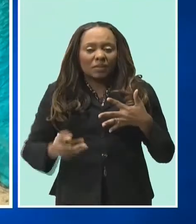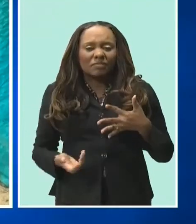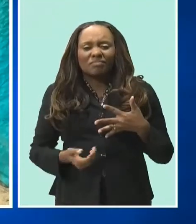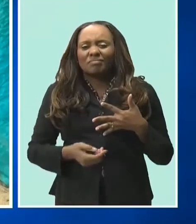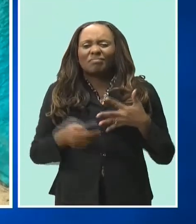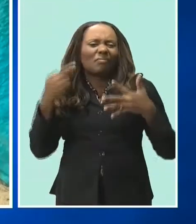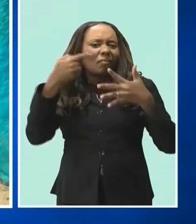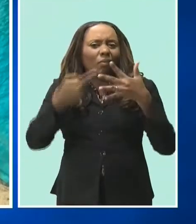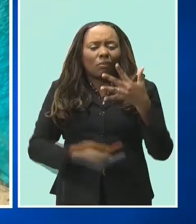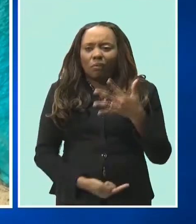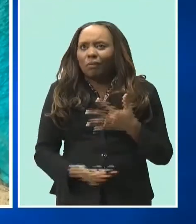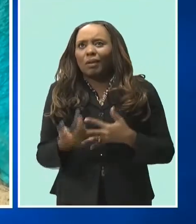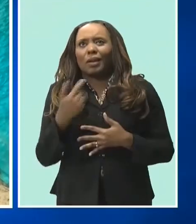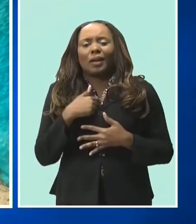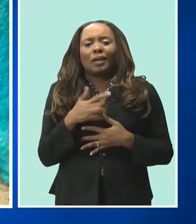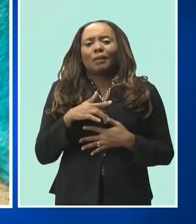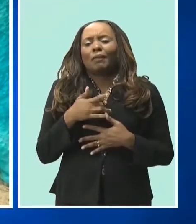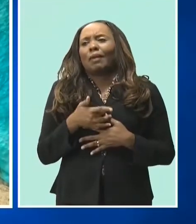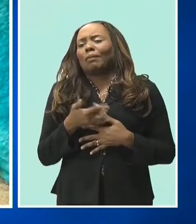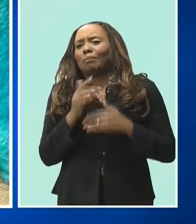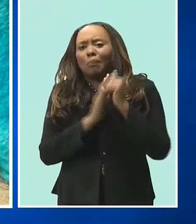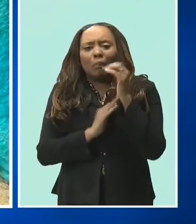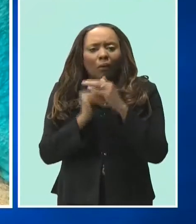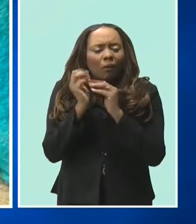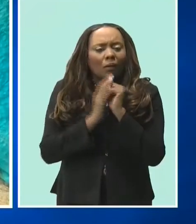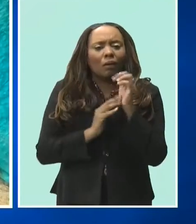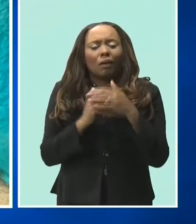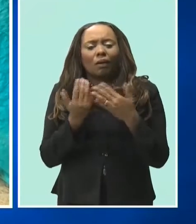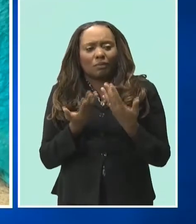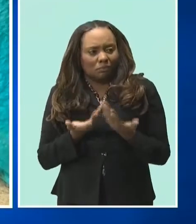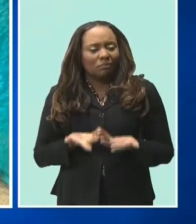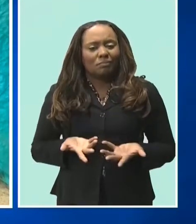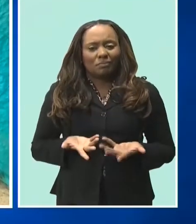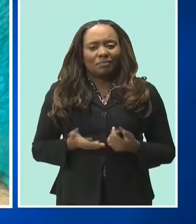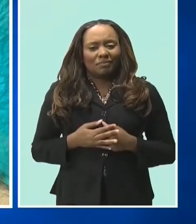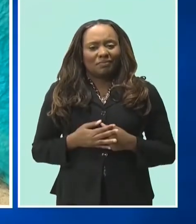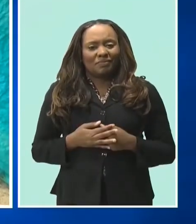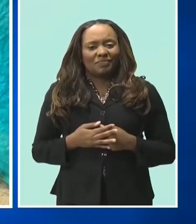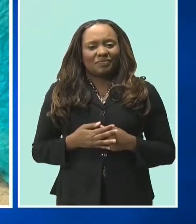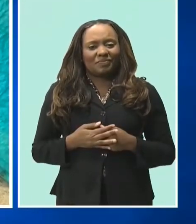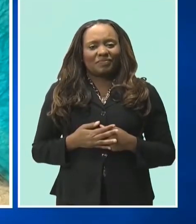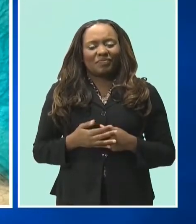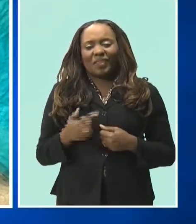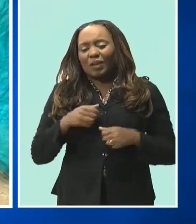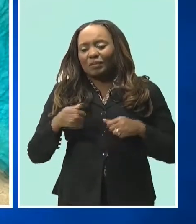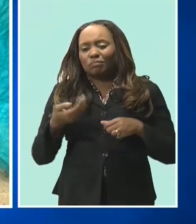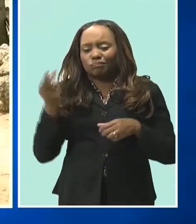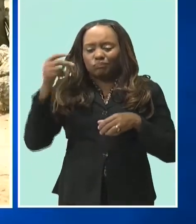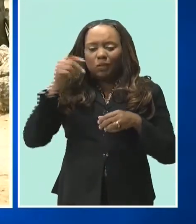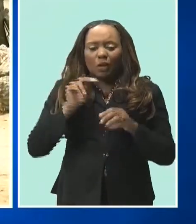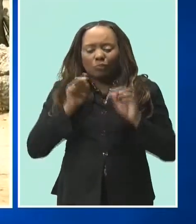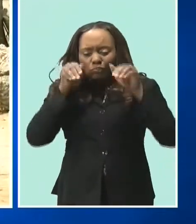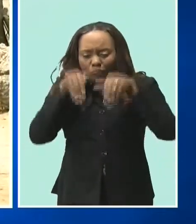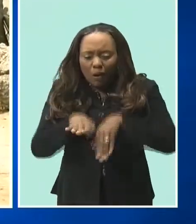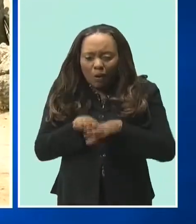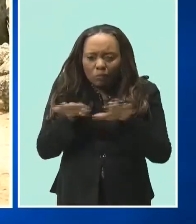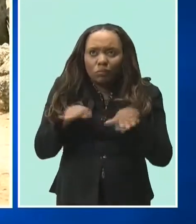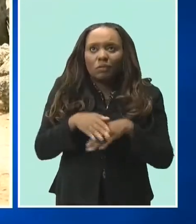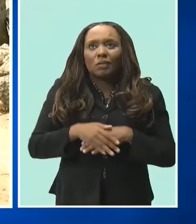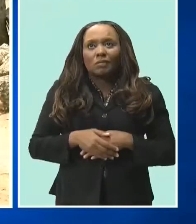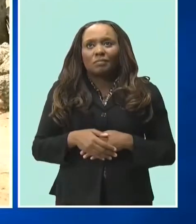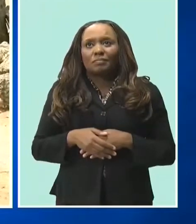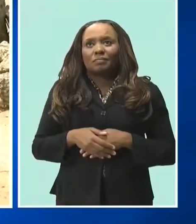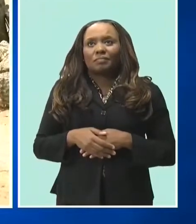anyone that I feel comfortable while I'm there. So like I have a bath and so on. Browns Beach is a nice beach,